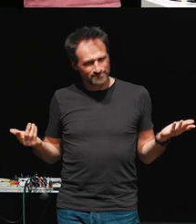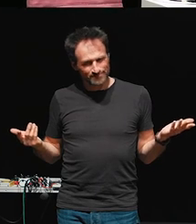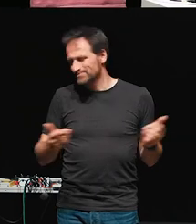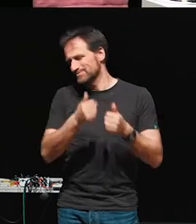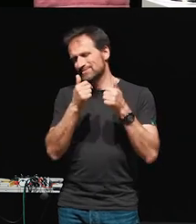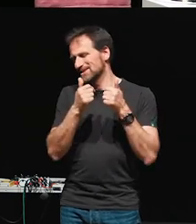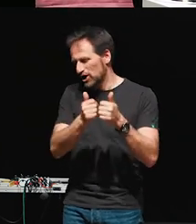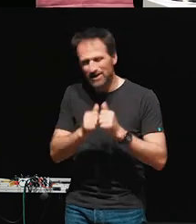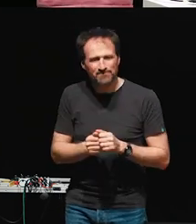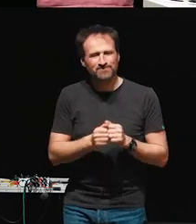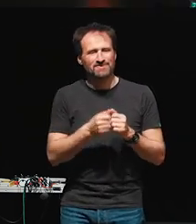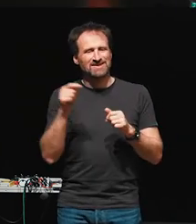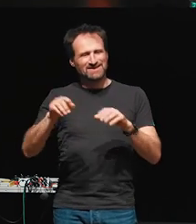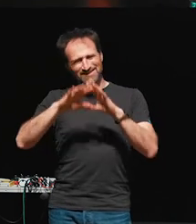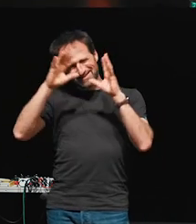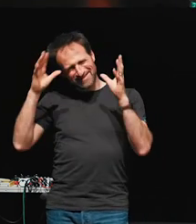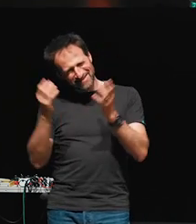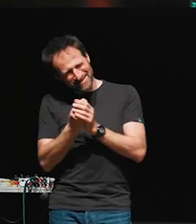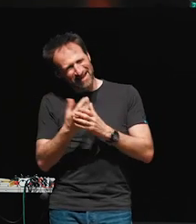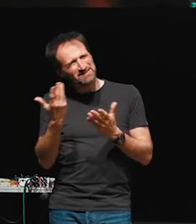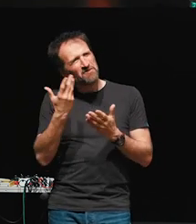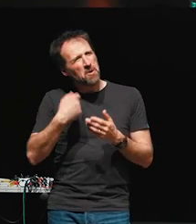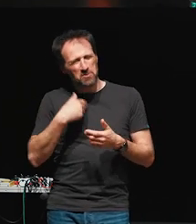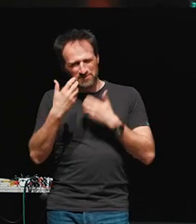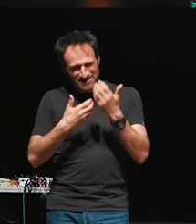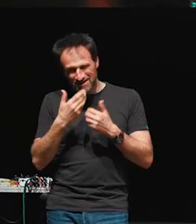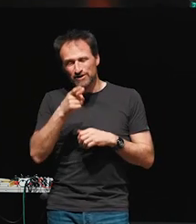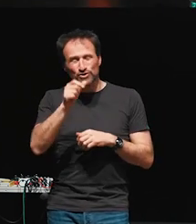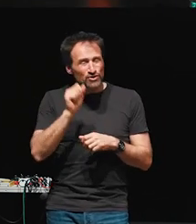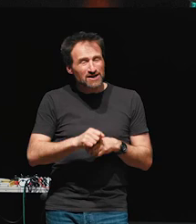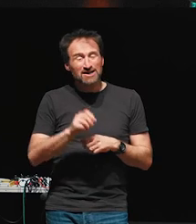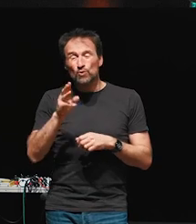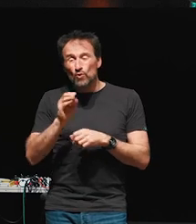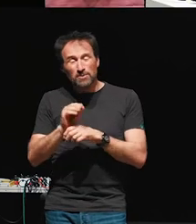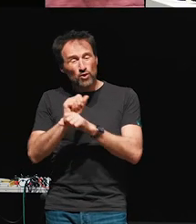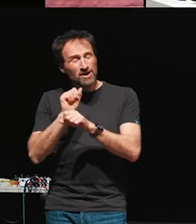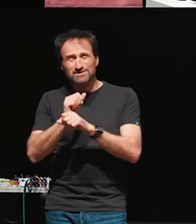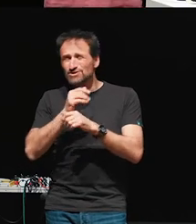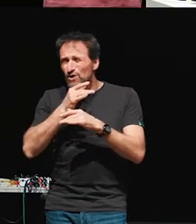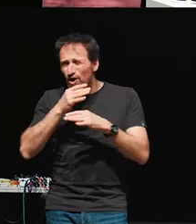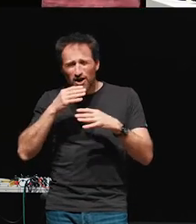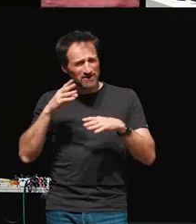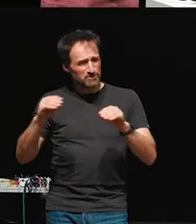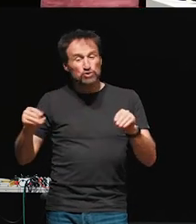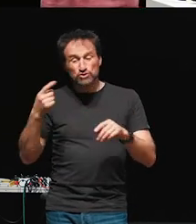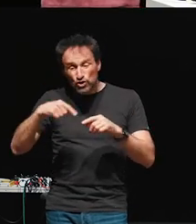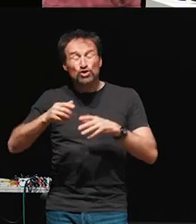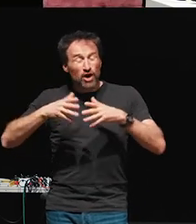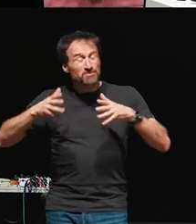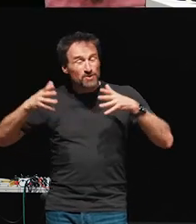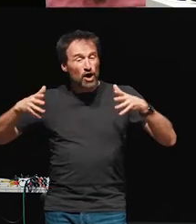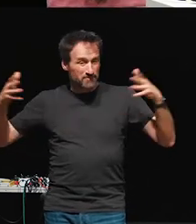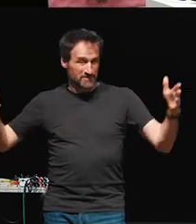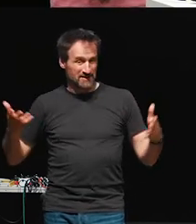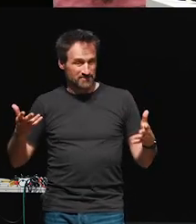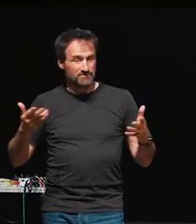Anyway, the whole point of all this is that you can do a lot of stuff with web workers, and more is coming down the pipe. So it's awesome to start experimenting and playing with